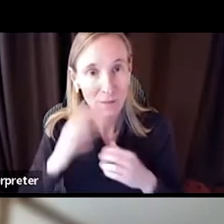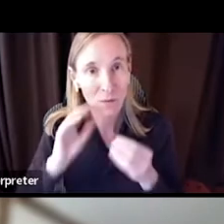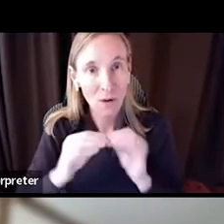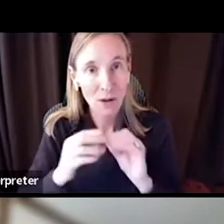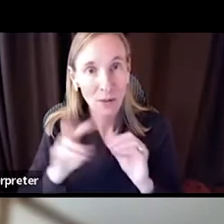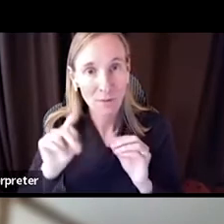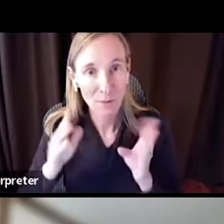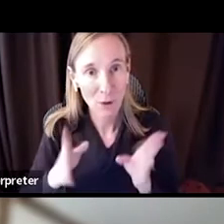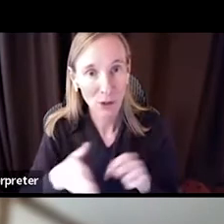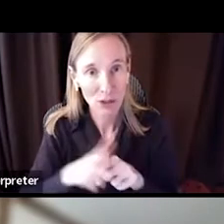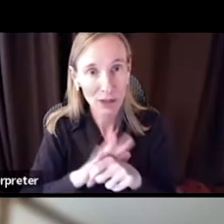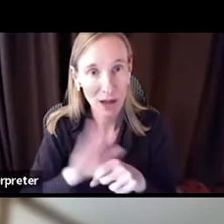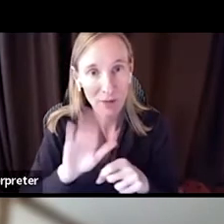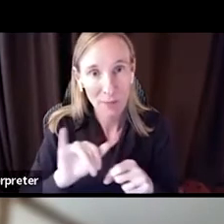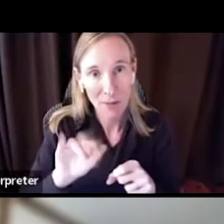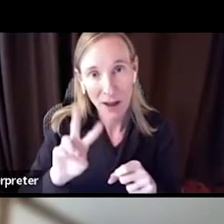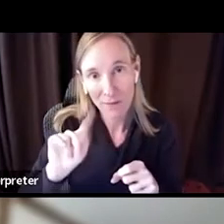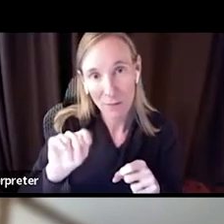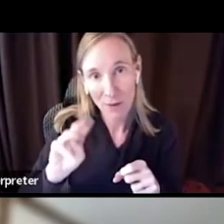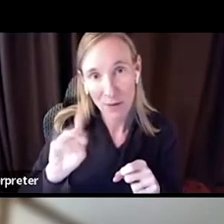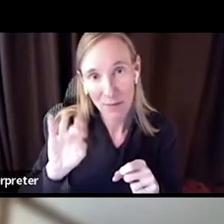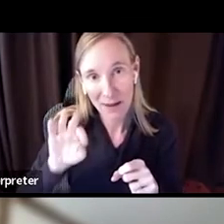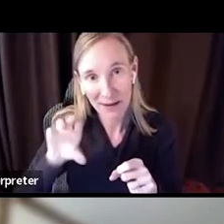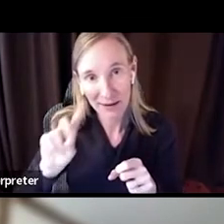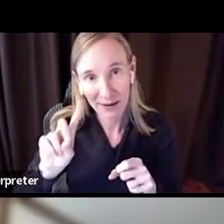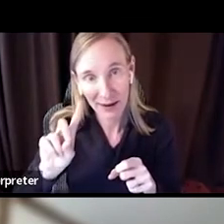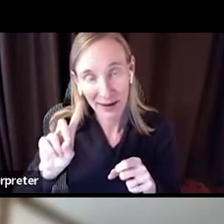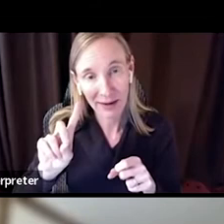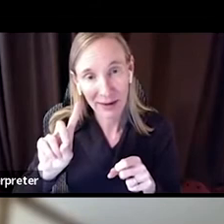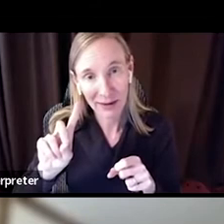Vermonters covered by Vermont Medicaid, this benefit in Vermont.